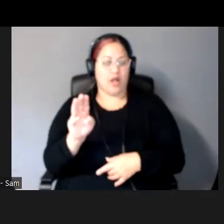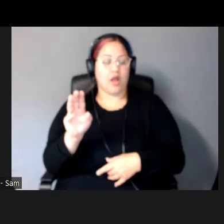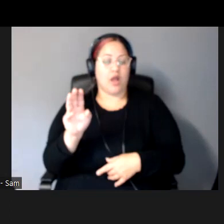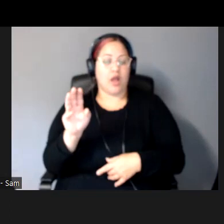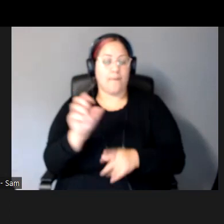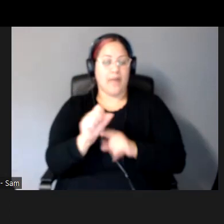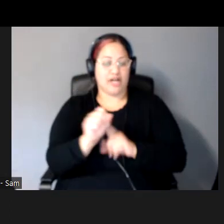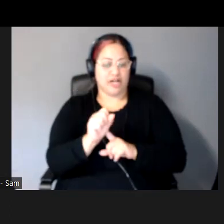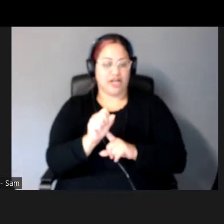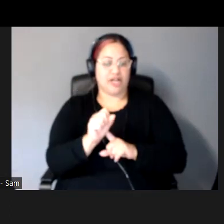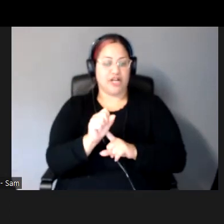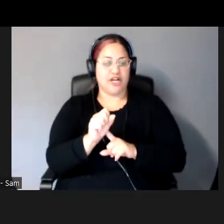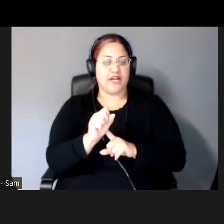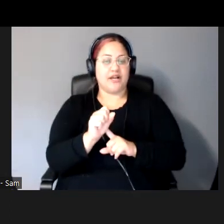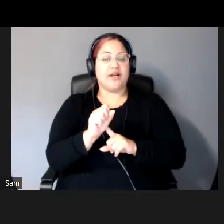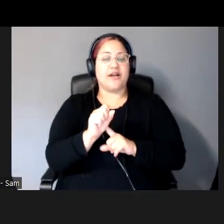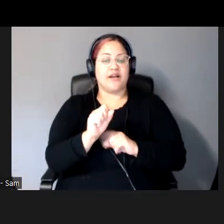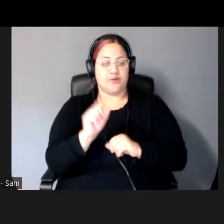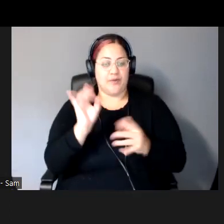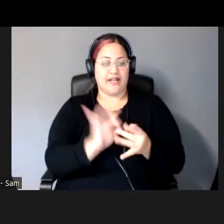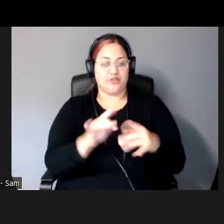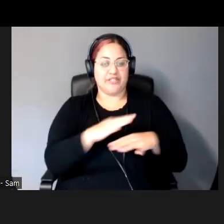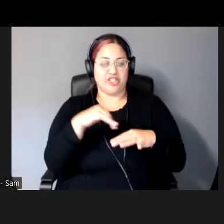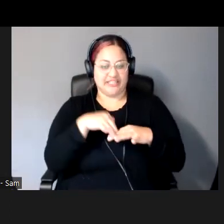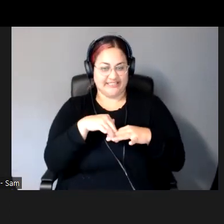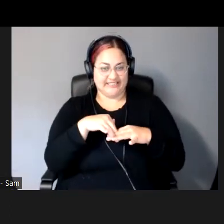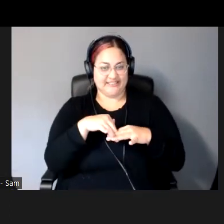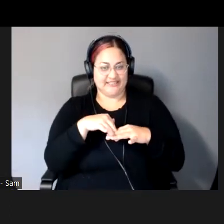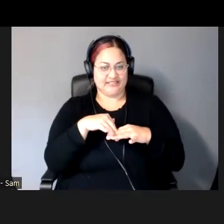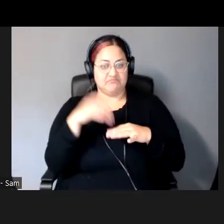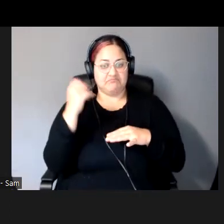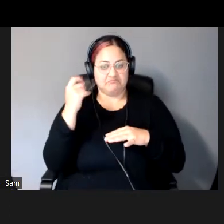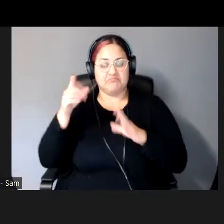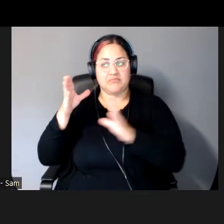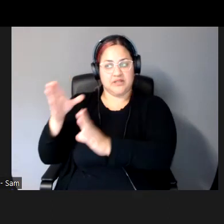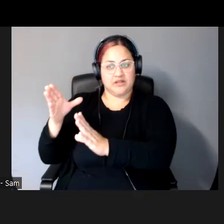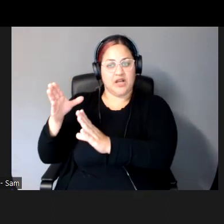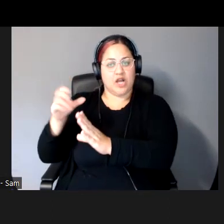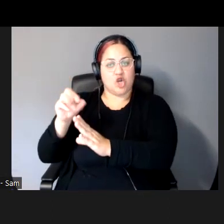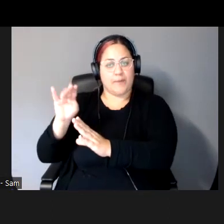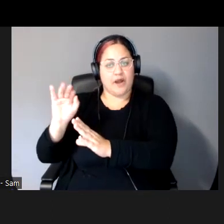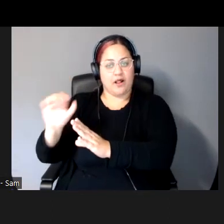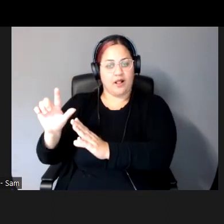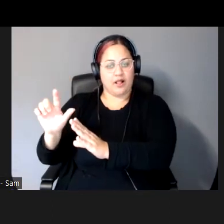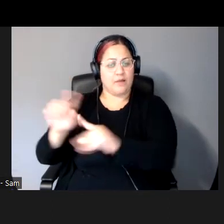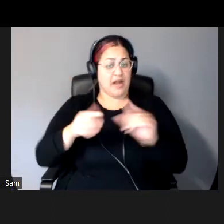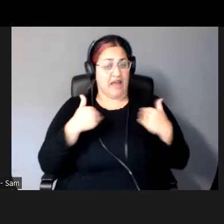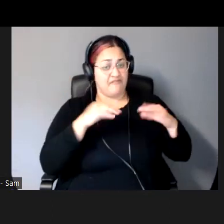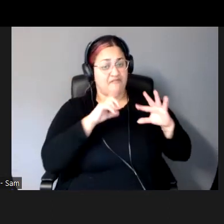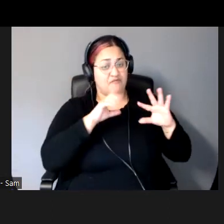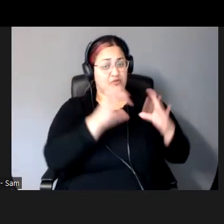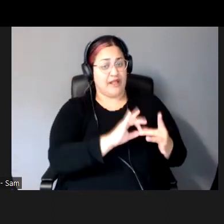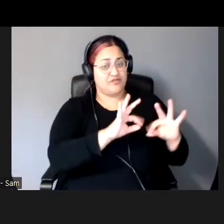say that G-L-A-D-U-E. Gladue for family court being considered in the works or existing law? And if not, why